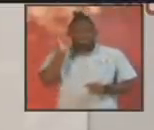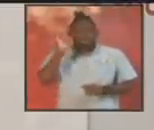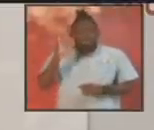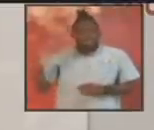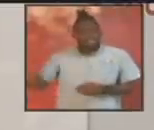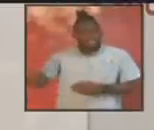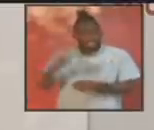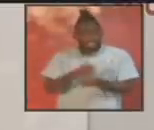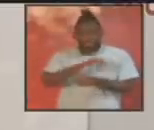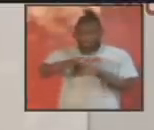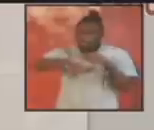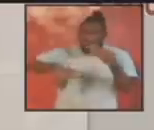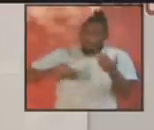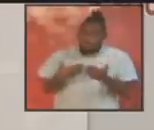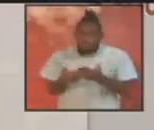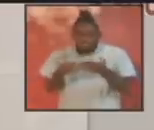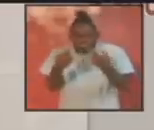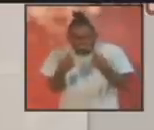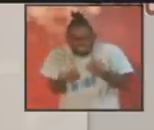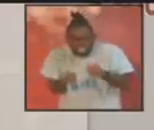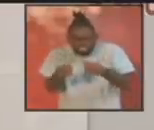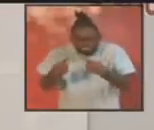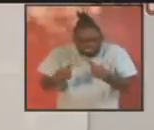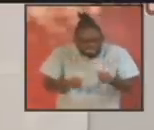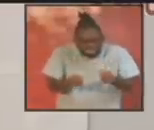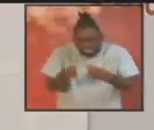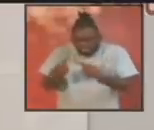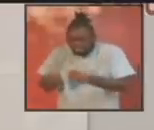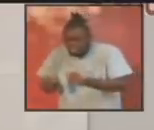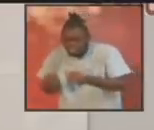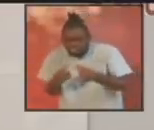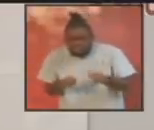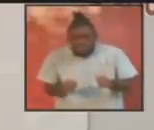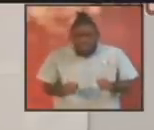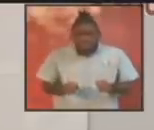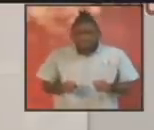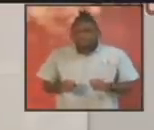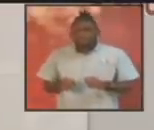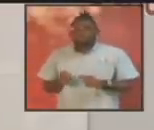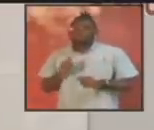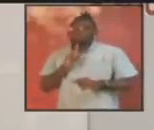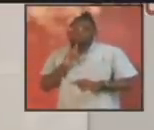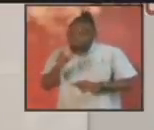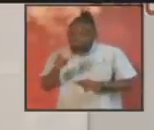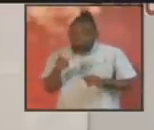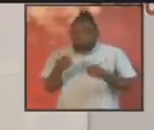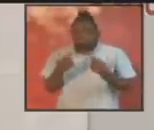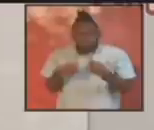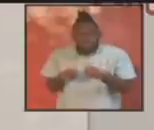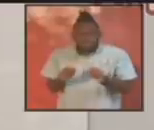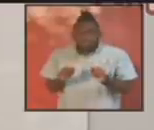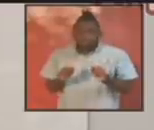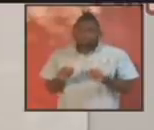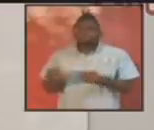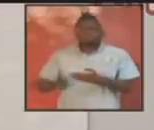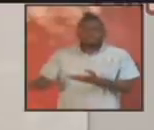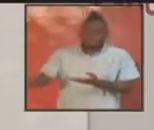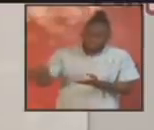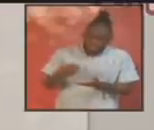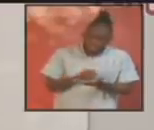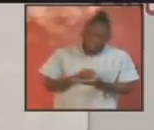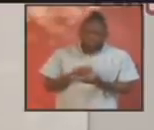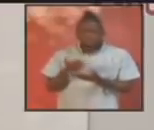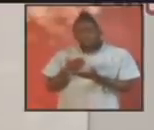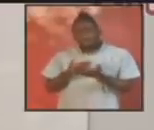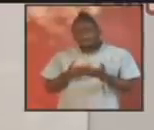available measures, quote unquote, they will go the extra mile in an effort to secure the